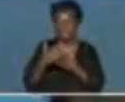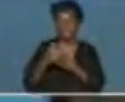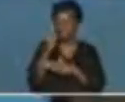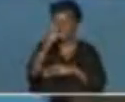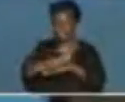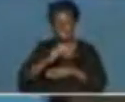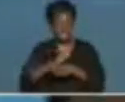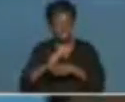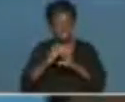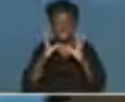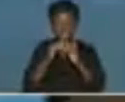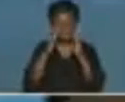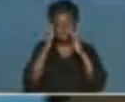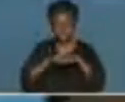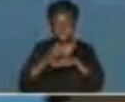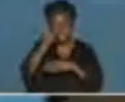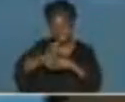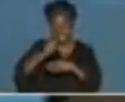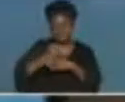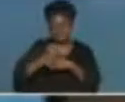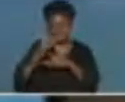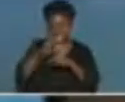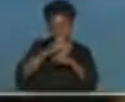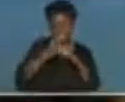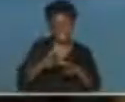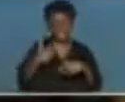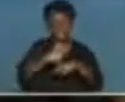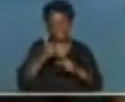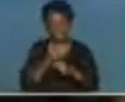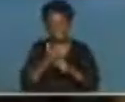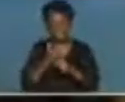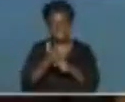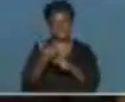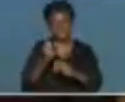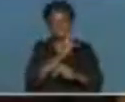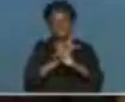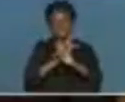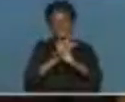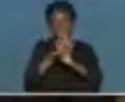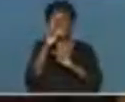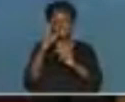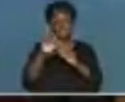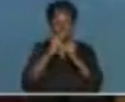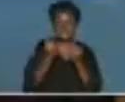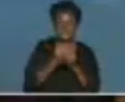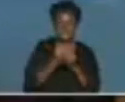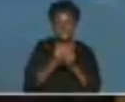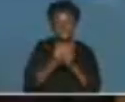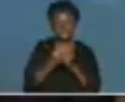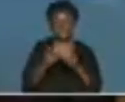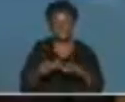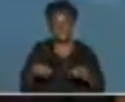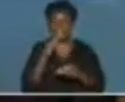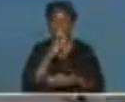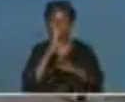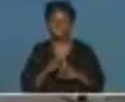seminar focused on identifying predators and creating a protective sisterhood. Keynote speaker Anne Marie Davis, spouse of the